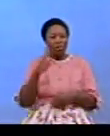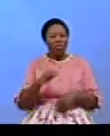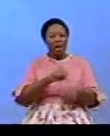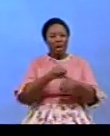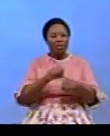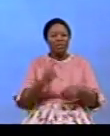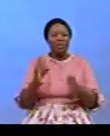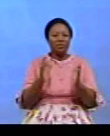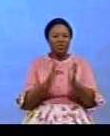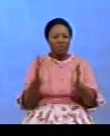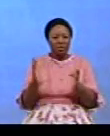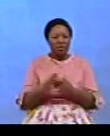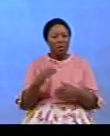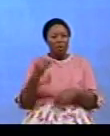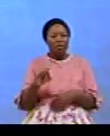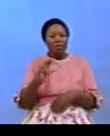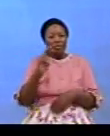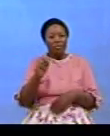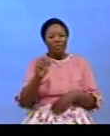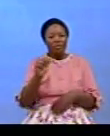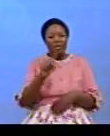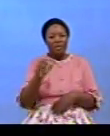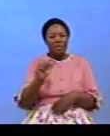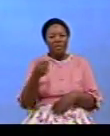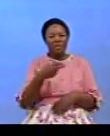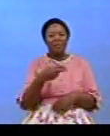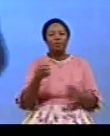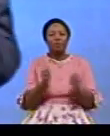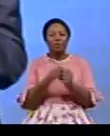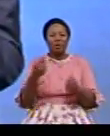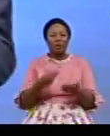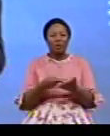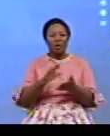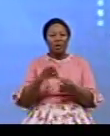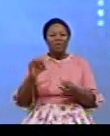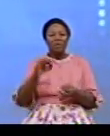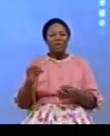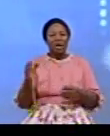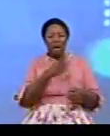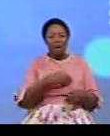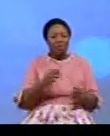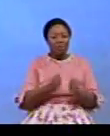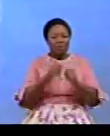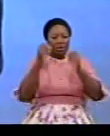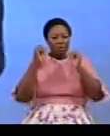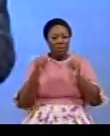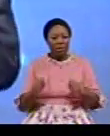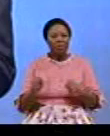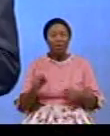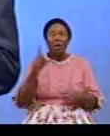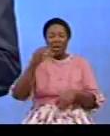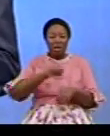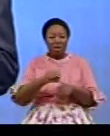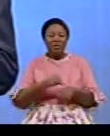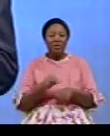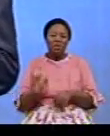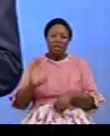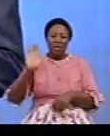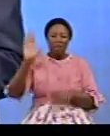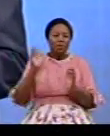salvation, miracle of transformation, miracle of healing, miracle of